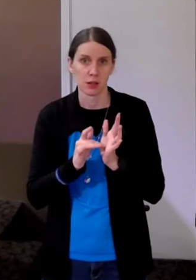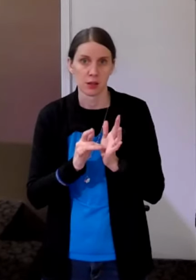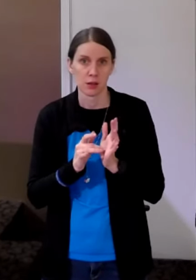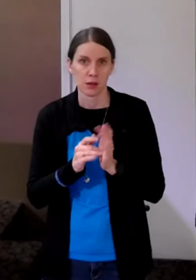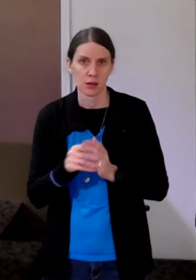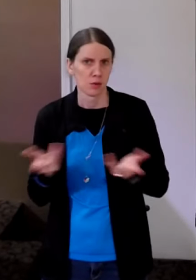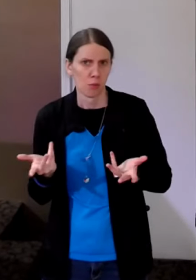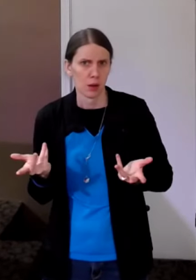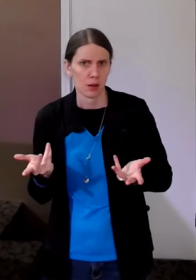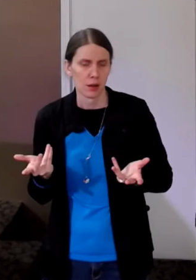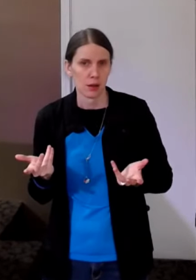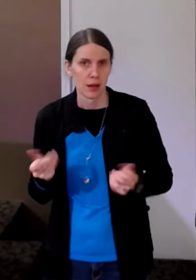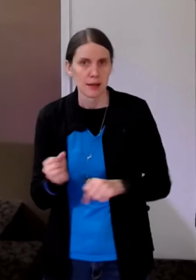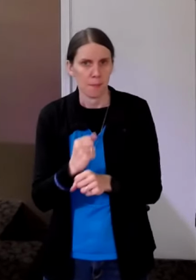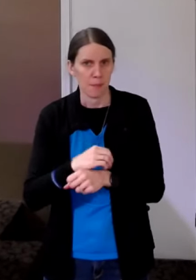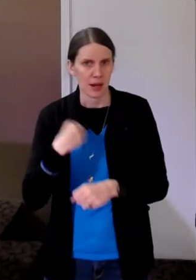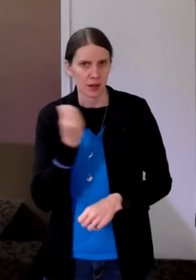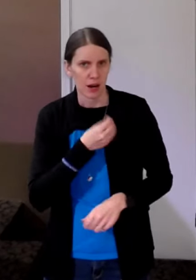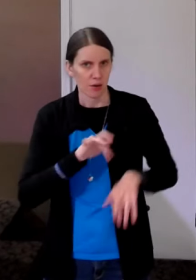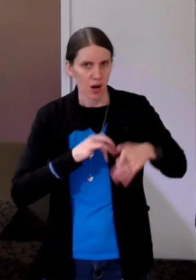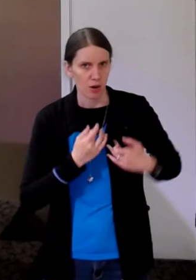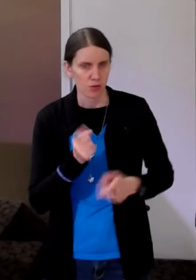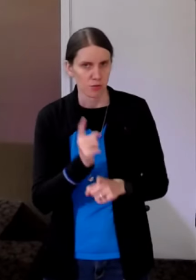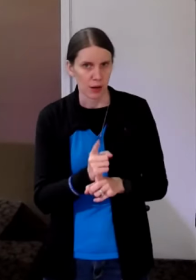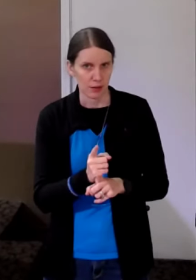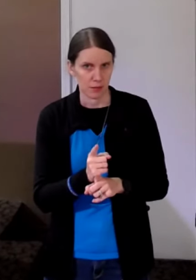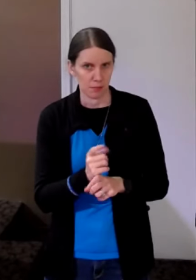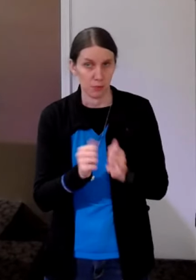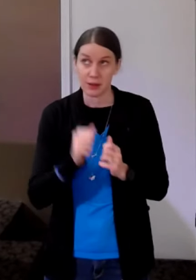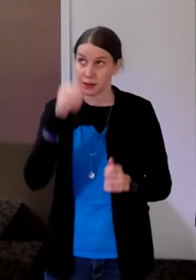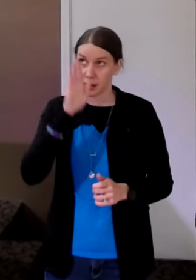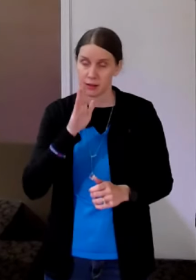have our hearts right with God.